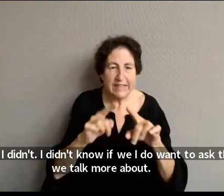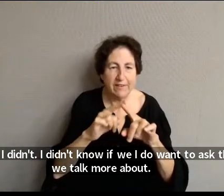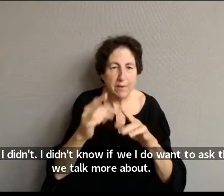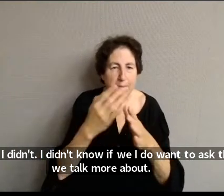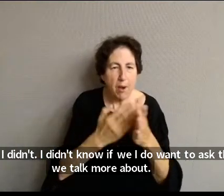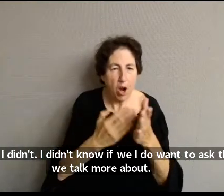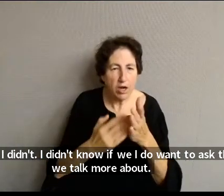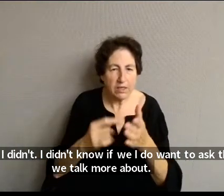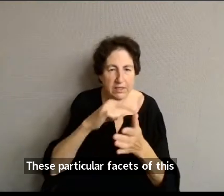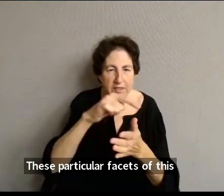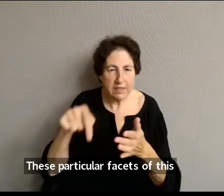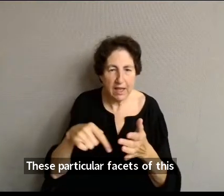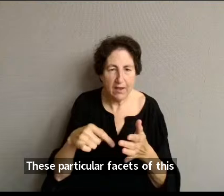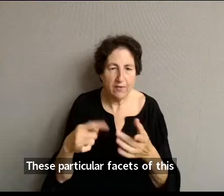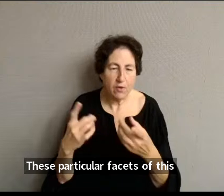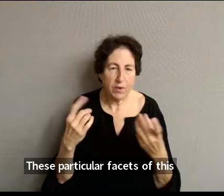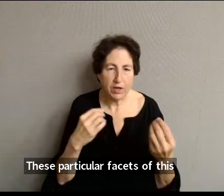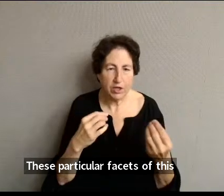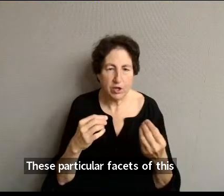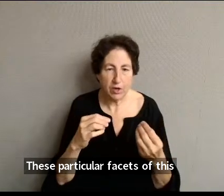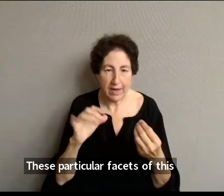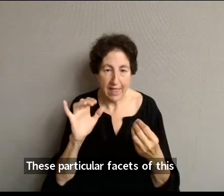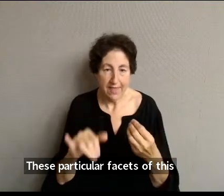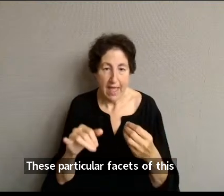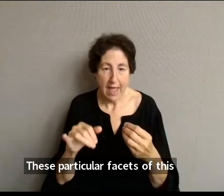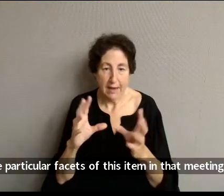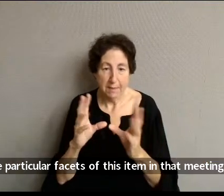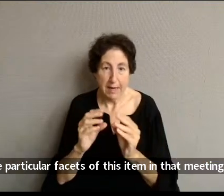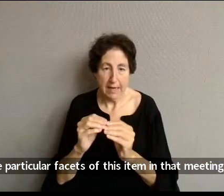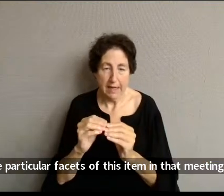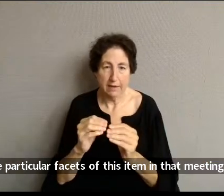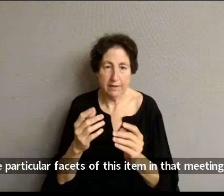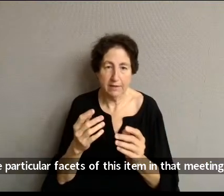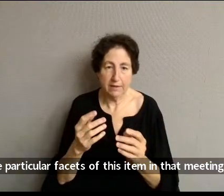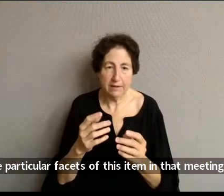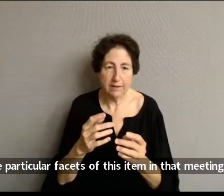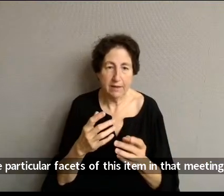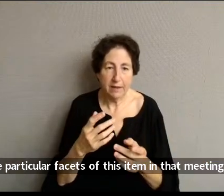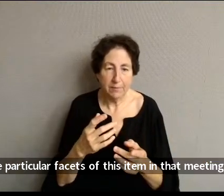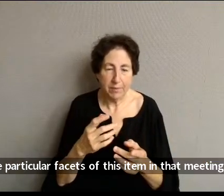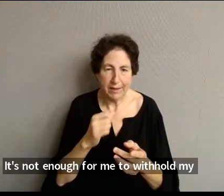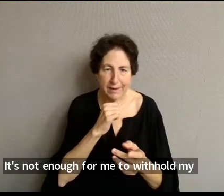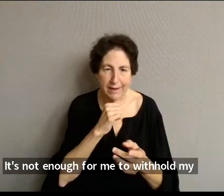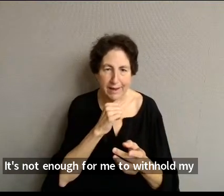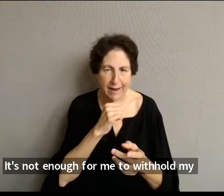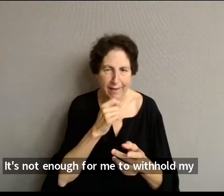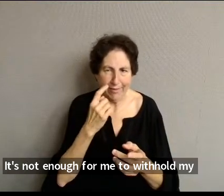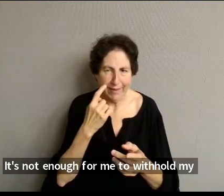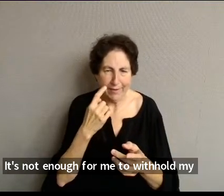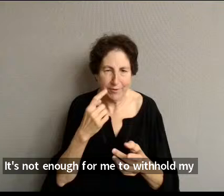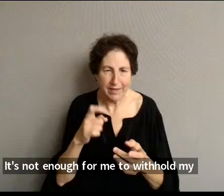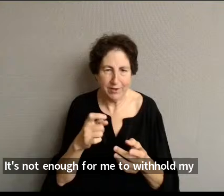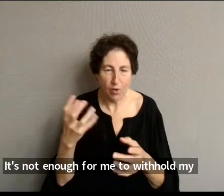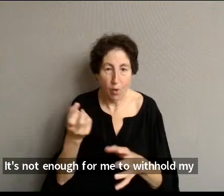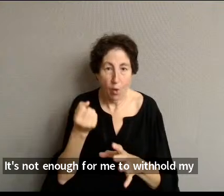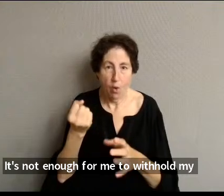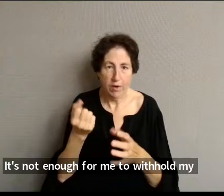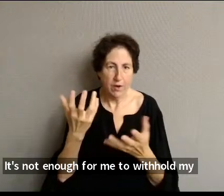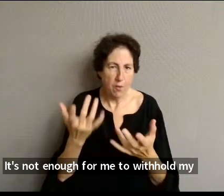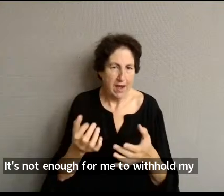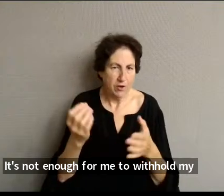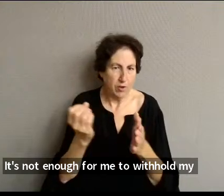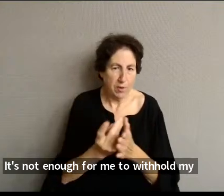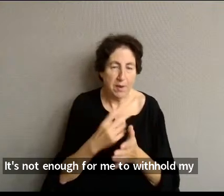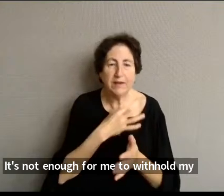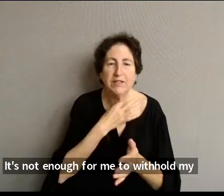of this item in that meeting. It's not enough for me to withhold my approval of the agreements, but I was curious about how we got